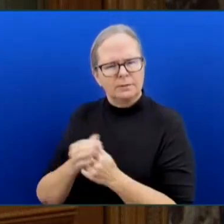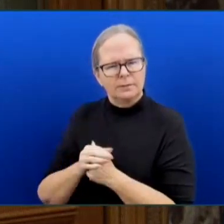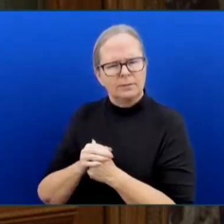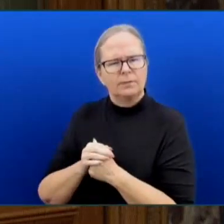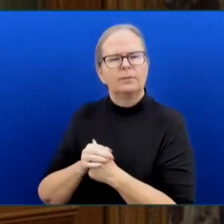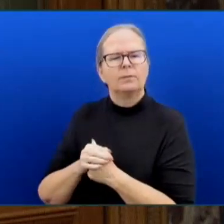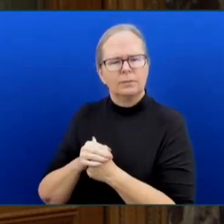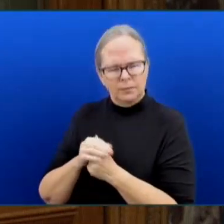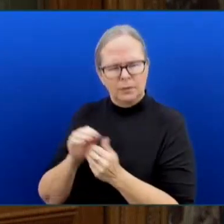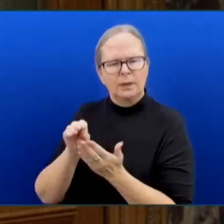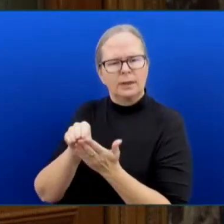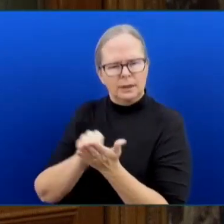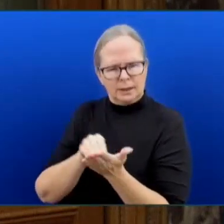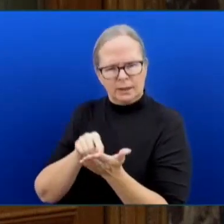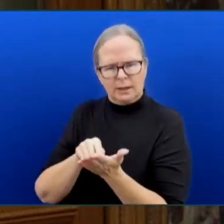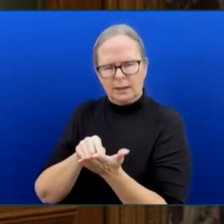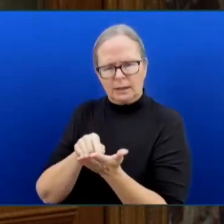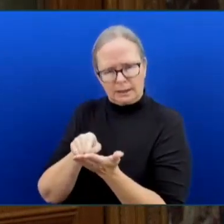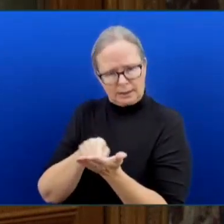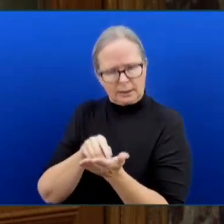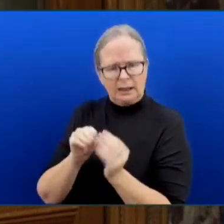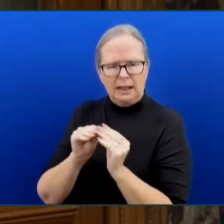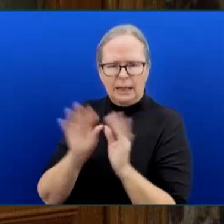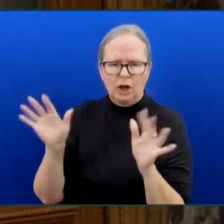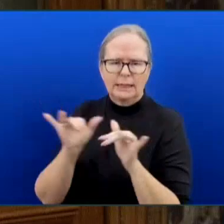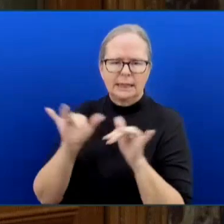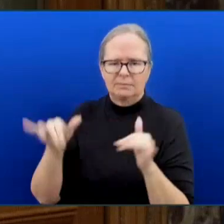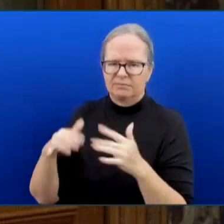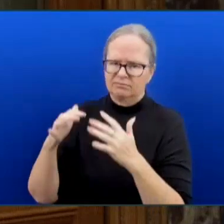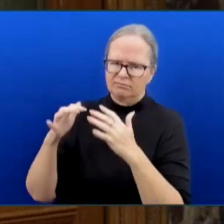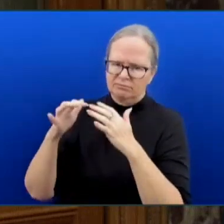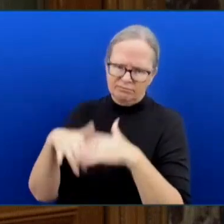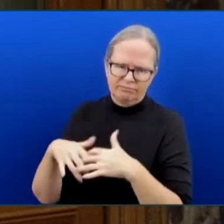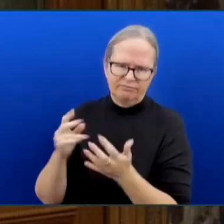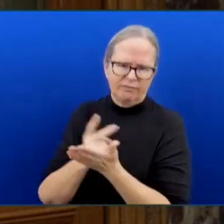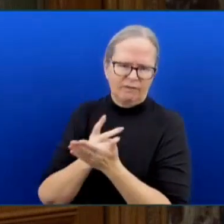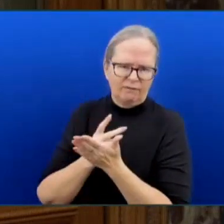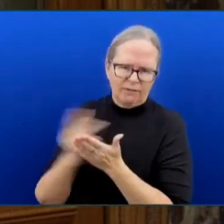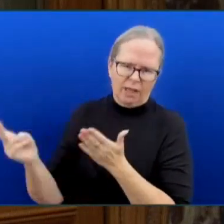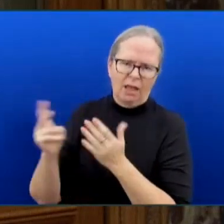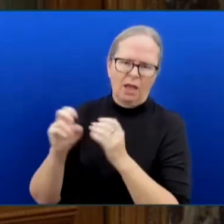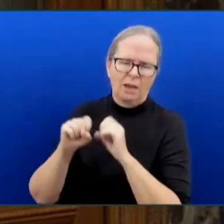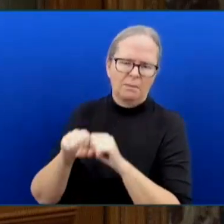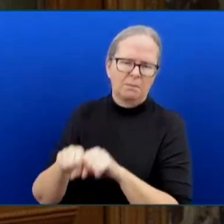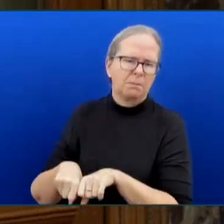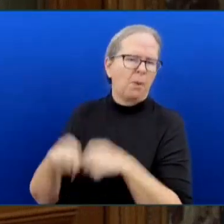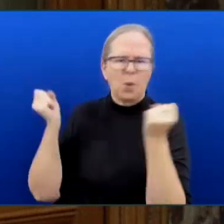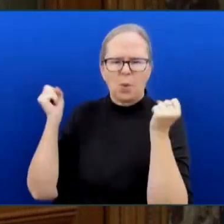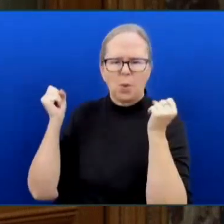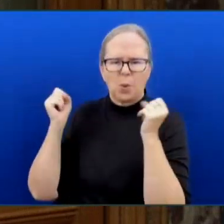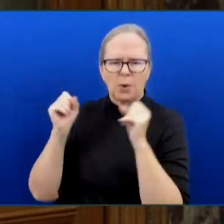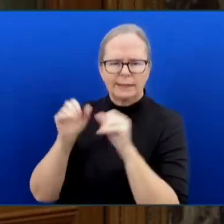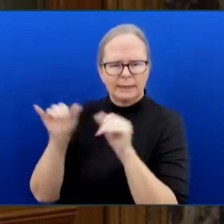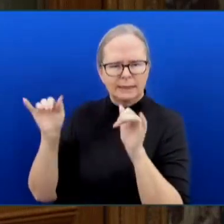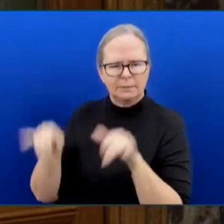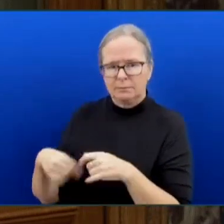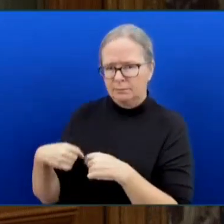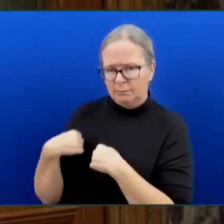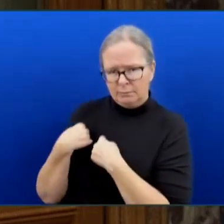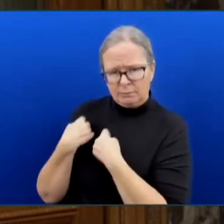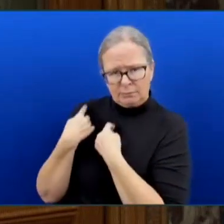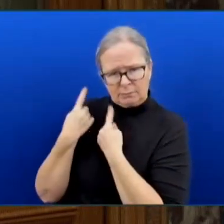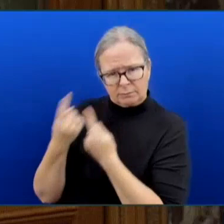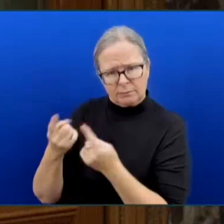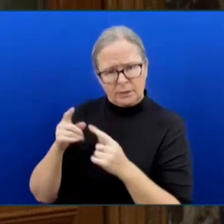welfare system in British Columbia. This session, I have clearly outlined the hypocrisy of this BC NDP government, who can't